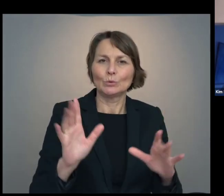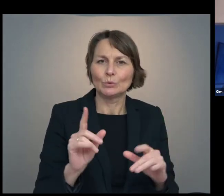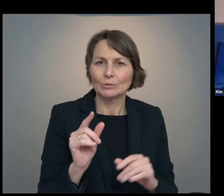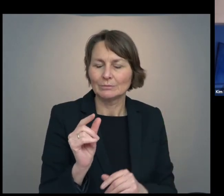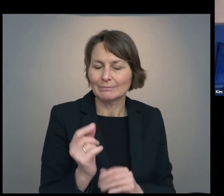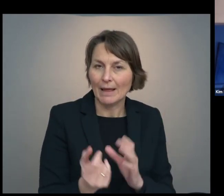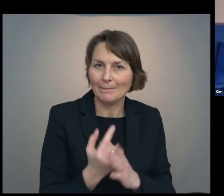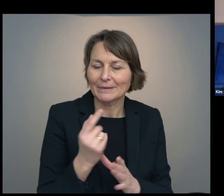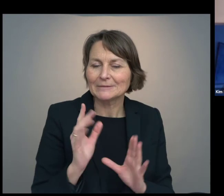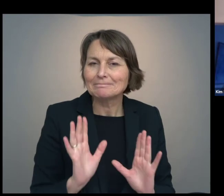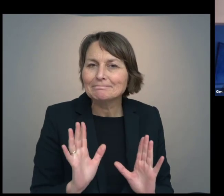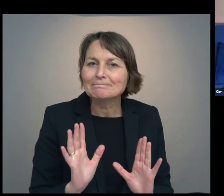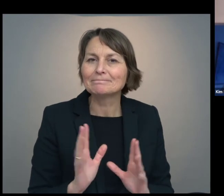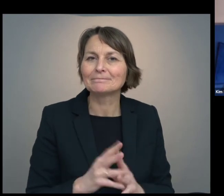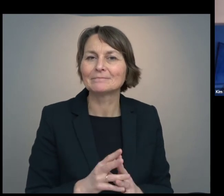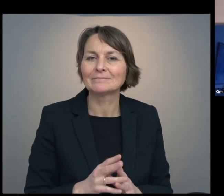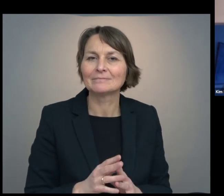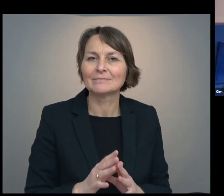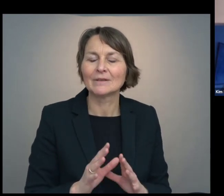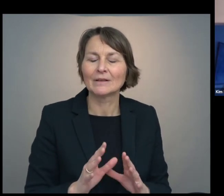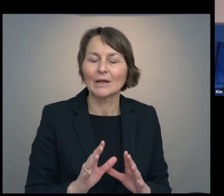They tend to